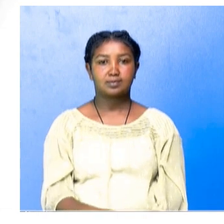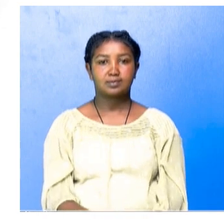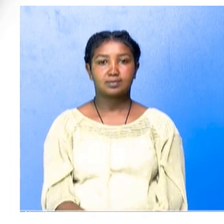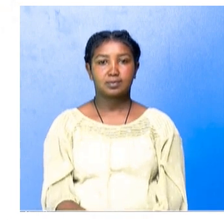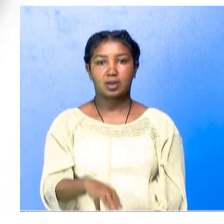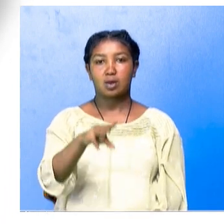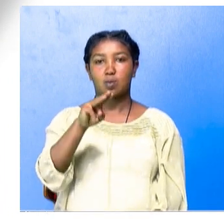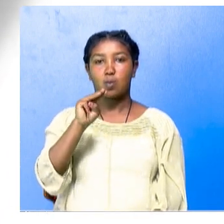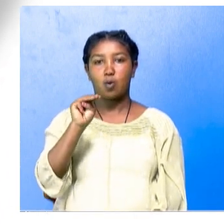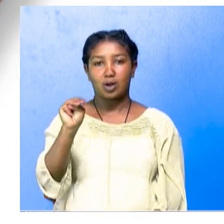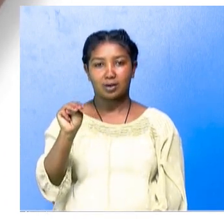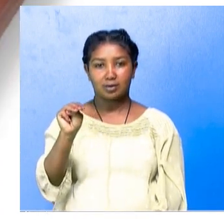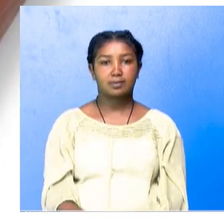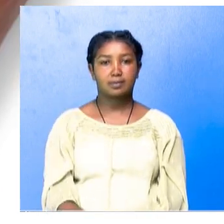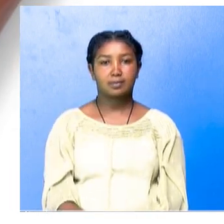modal.